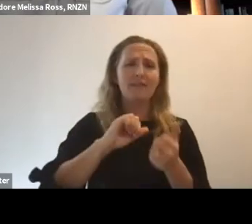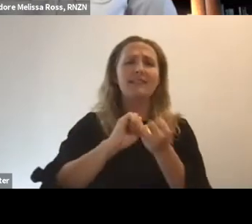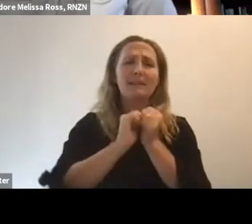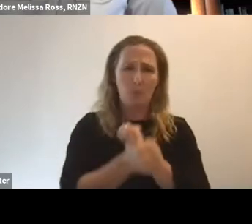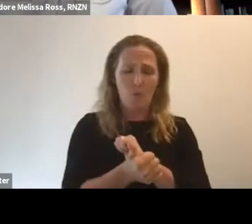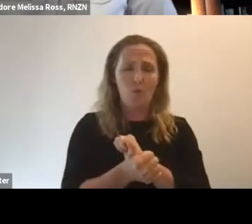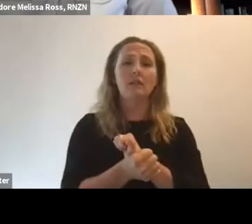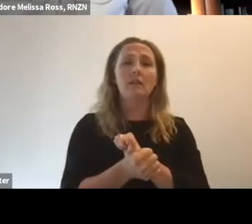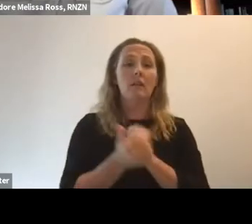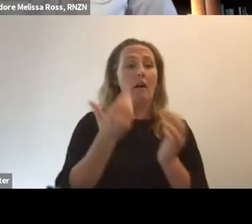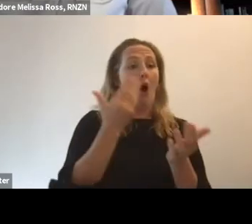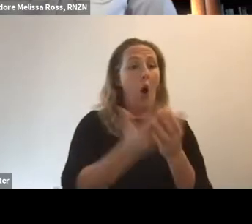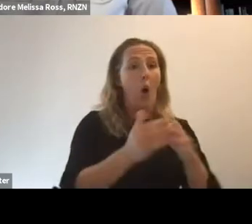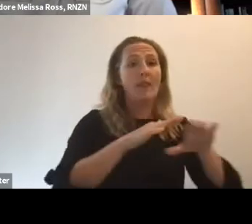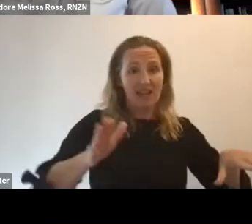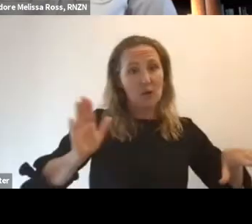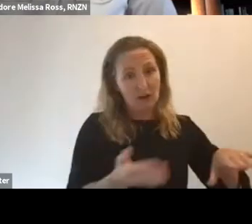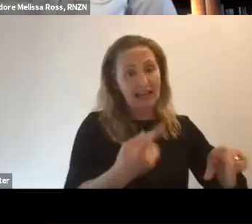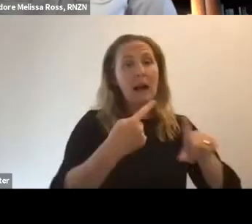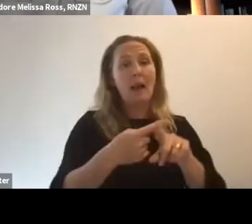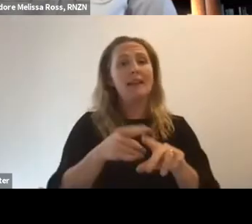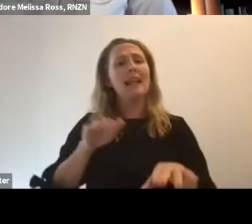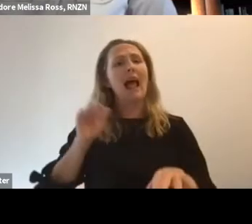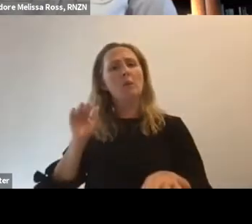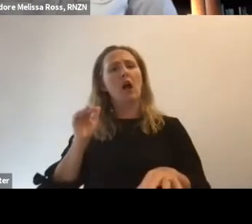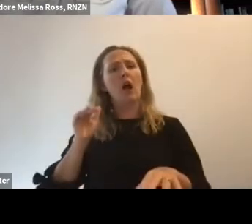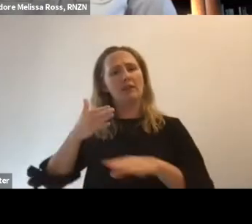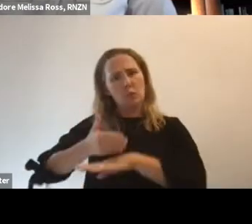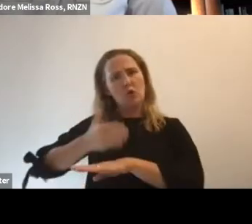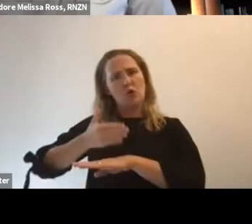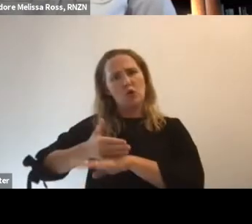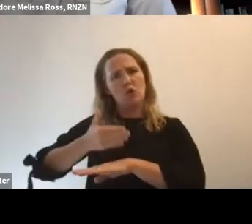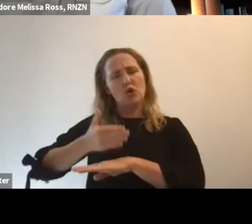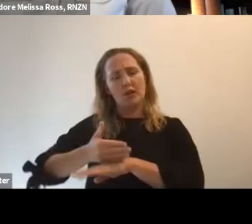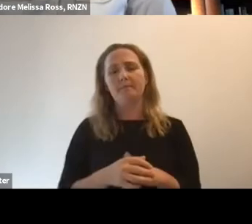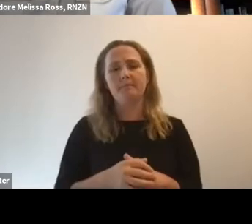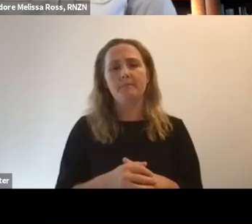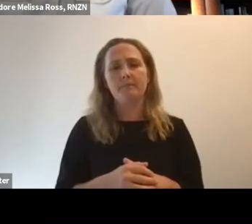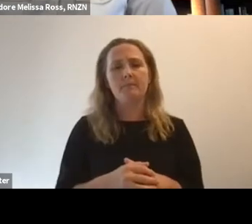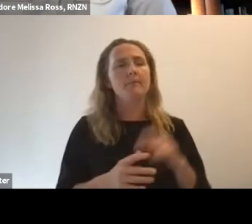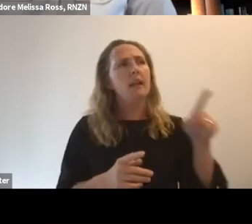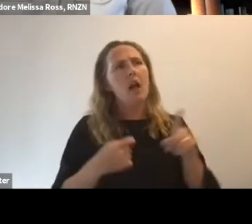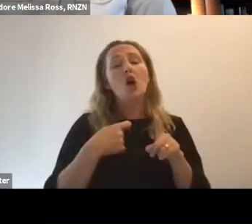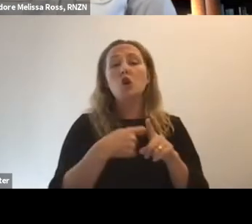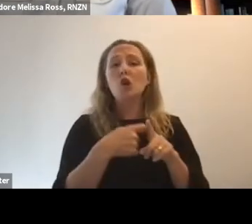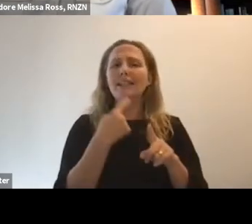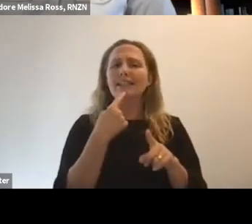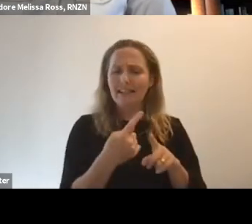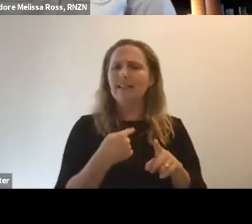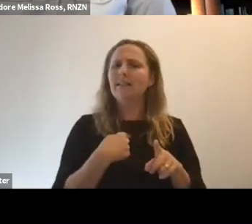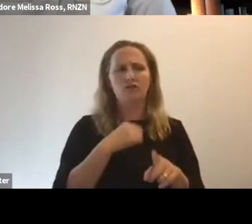but as Kirsten said, I think one of the most important things, and particularly in relevance to tonight, occurred